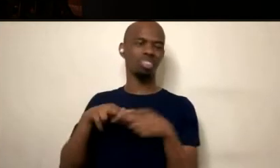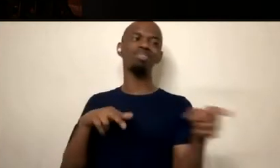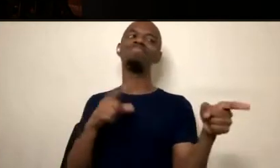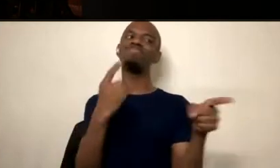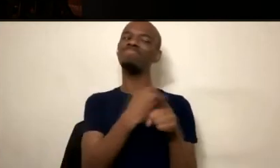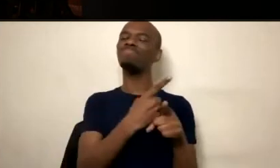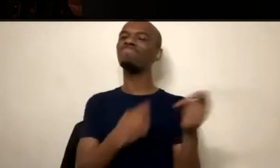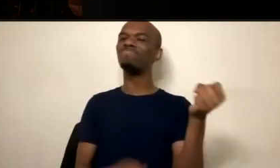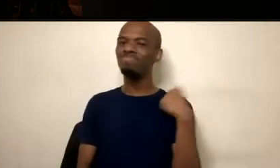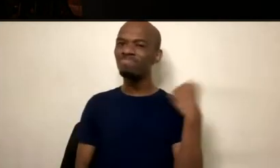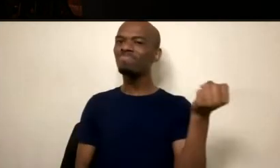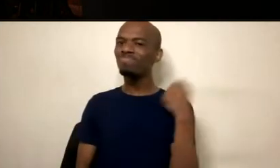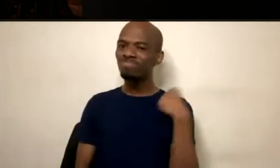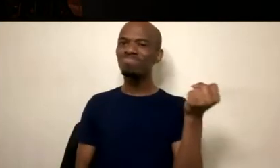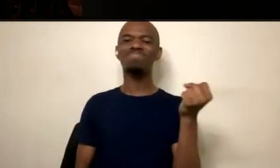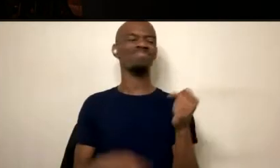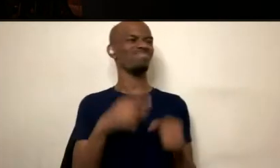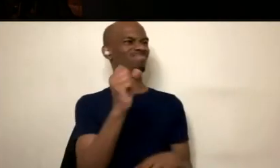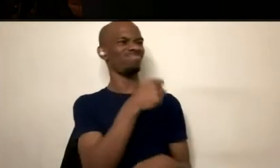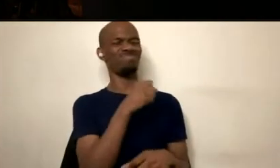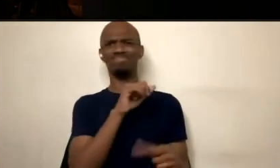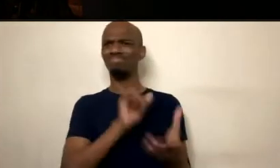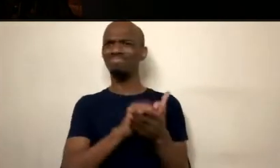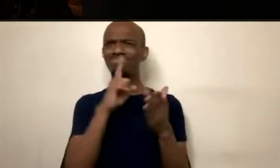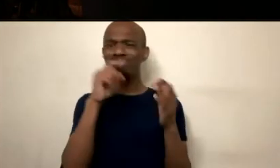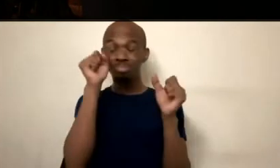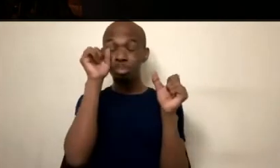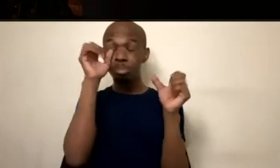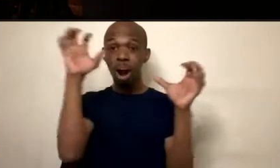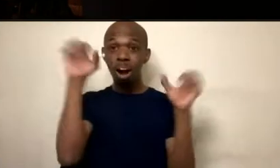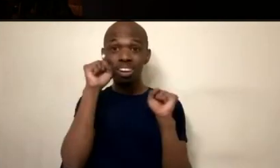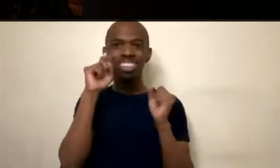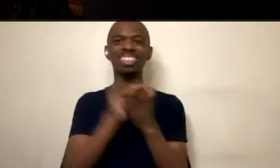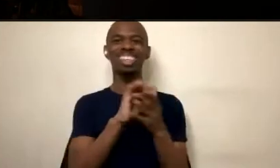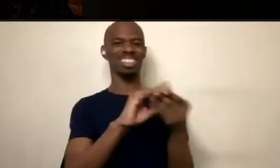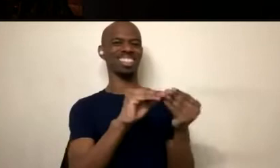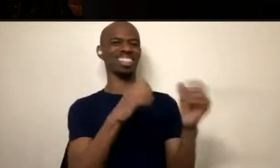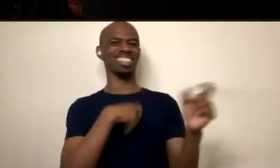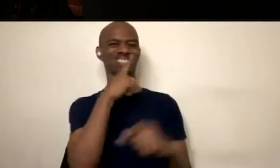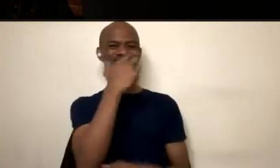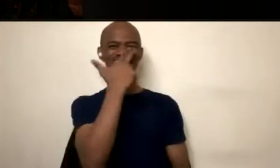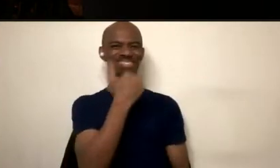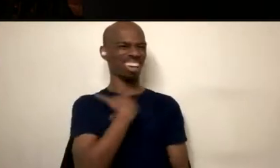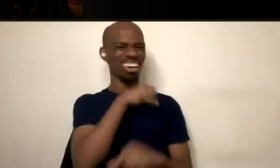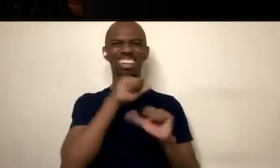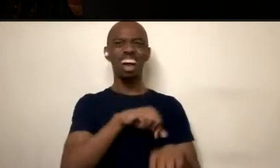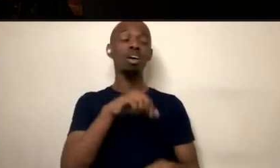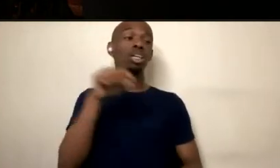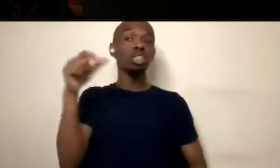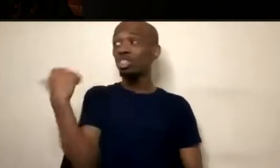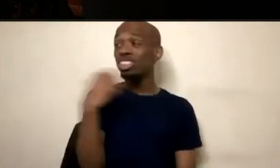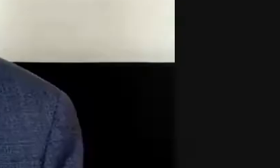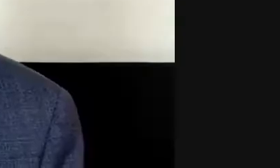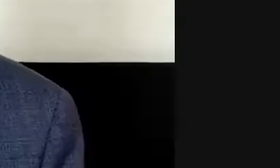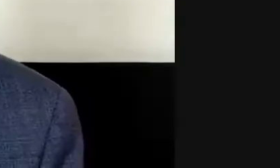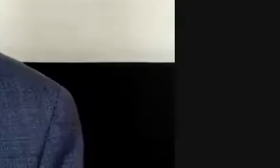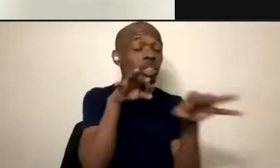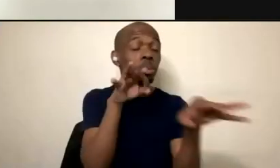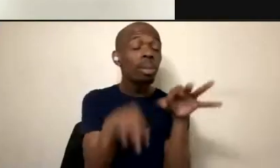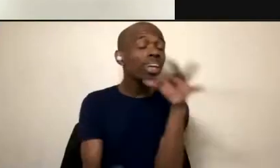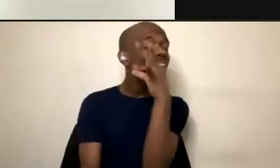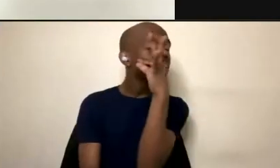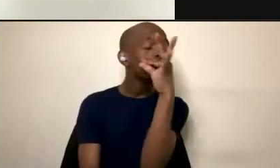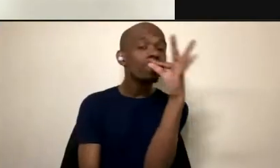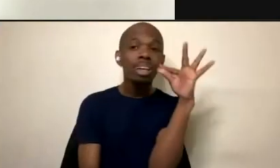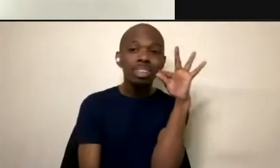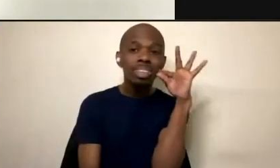absolutely. Yes. That's great. I love that story. You ain't got to tell you nothing. She ain't got to explain nothing to you, man. Sit down,